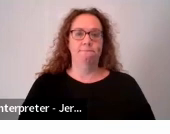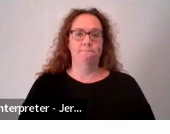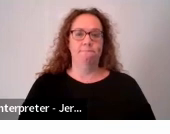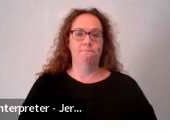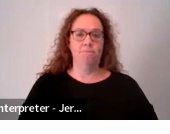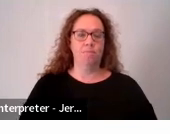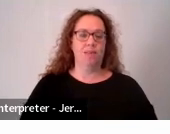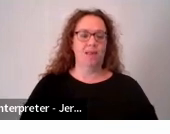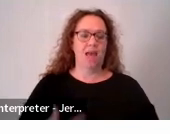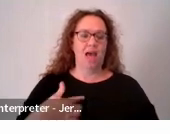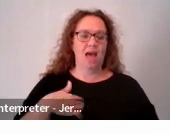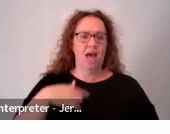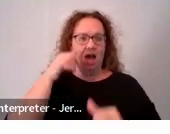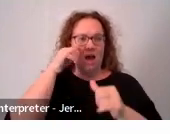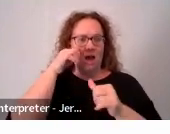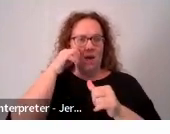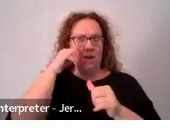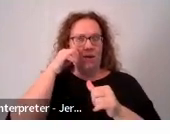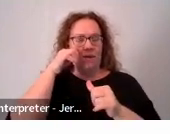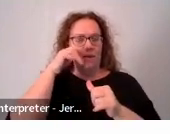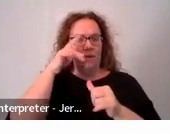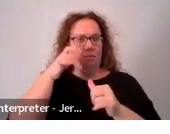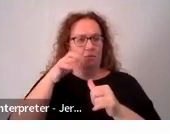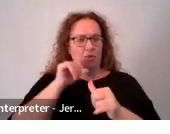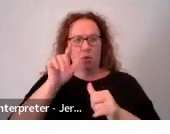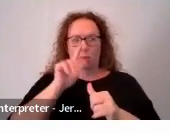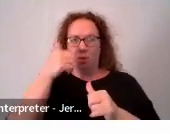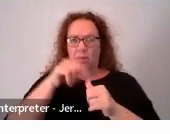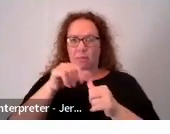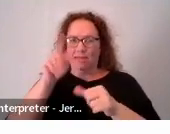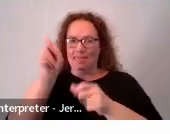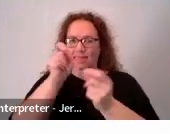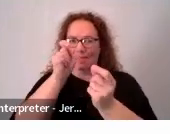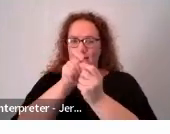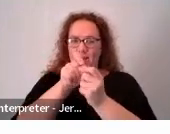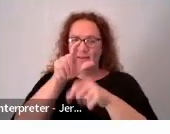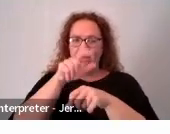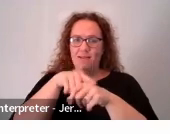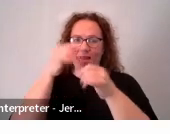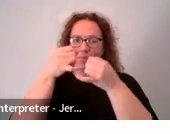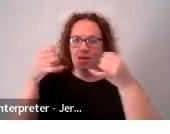I don't remember the timeline, but I know it should be